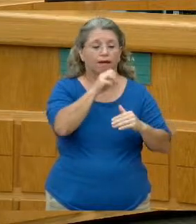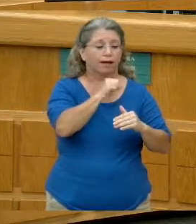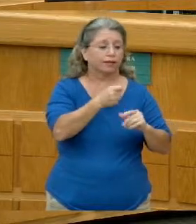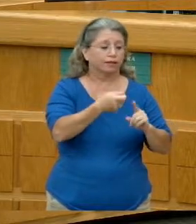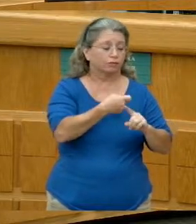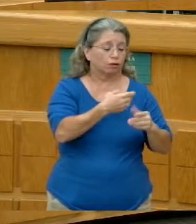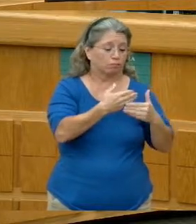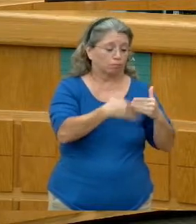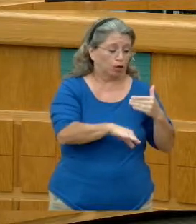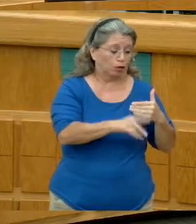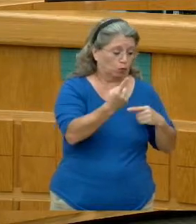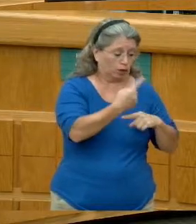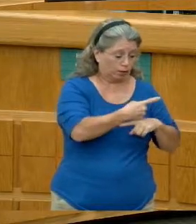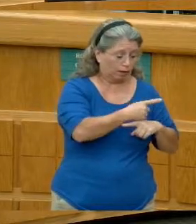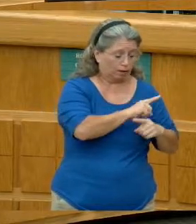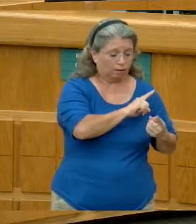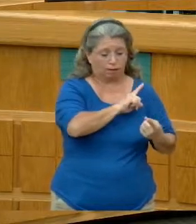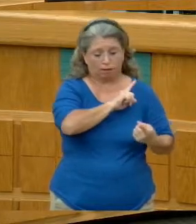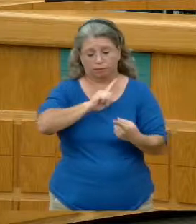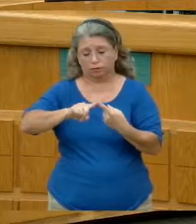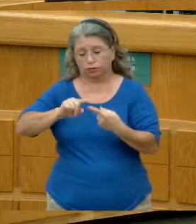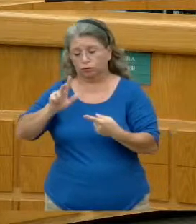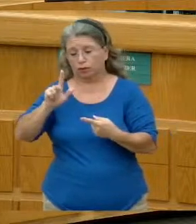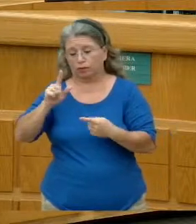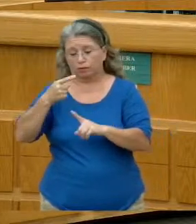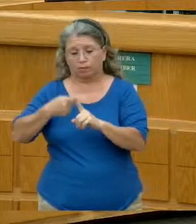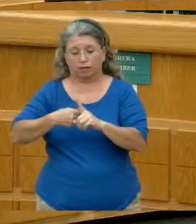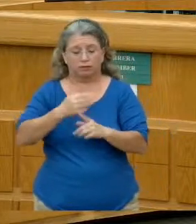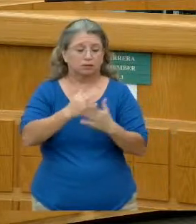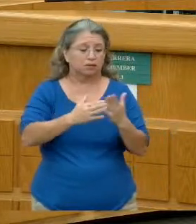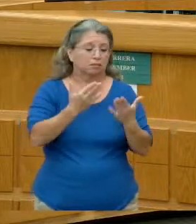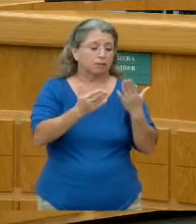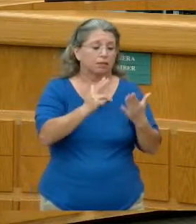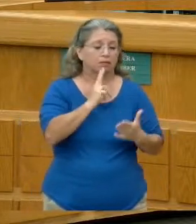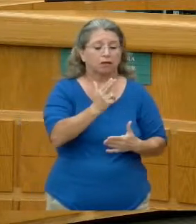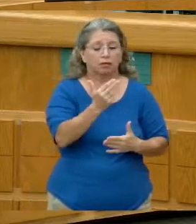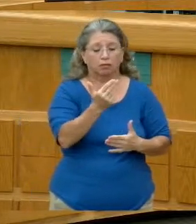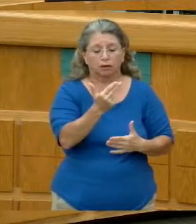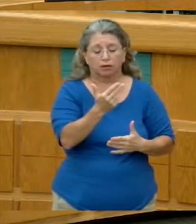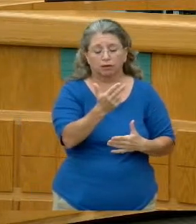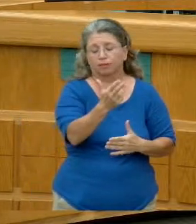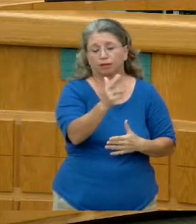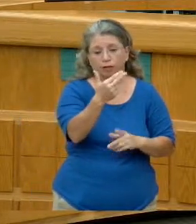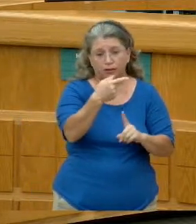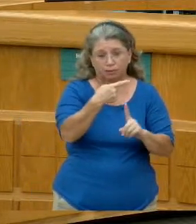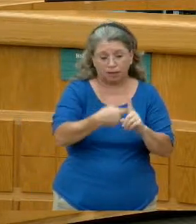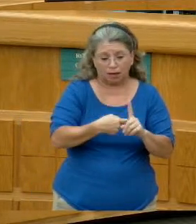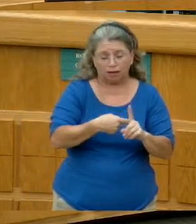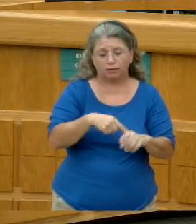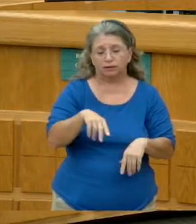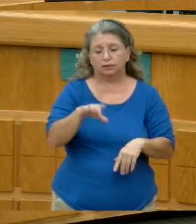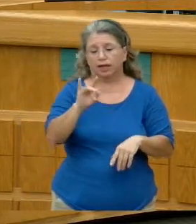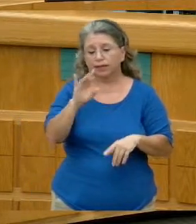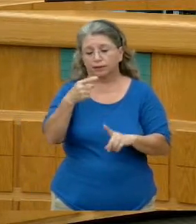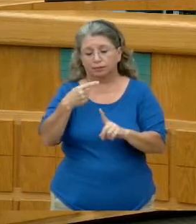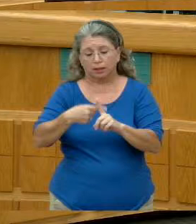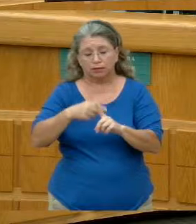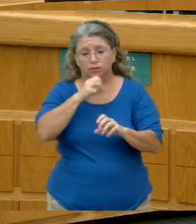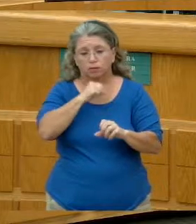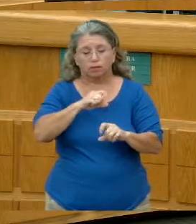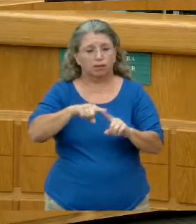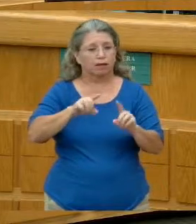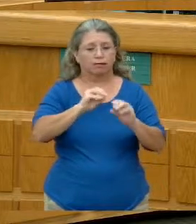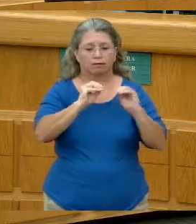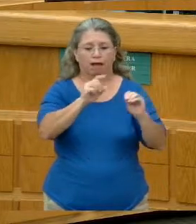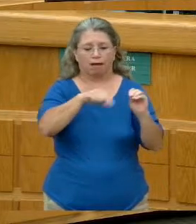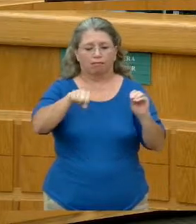up to 23 months of age. Some could have been 13 months old or 18 months old, but none of these babies have turned 2 yet.